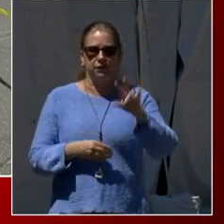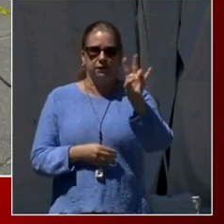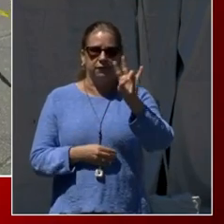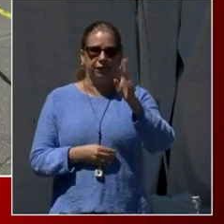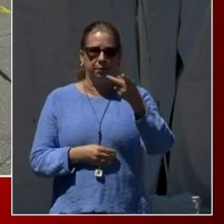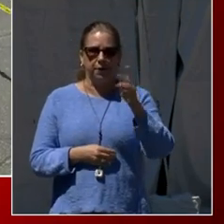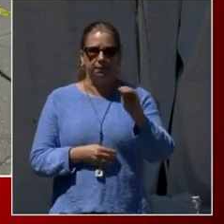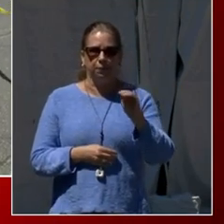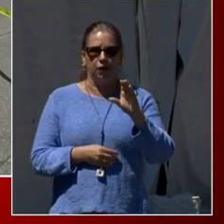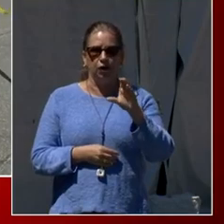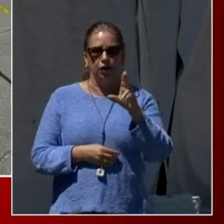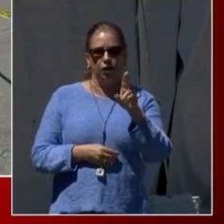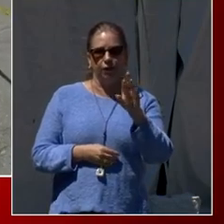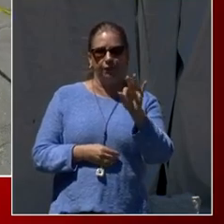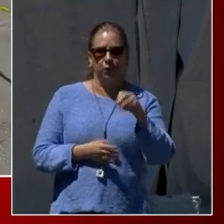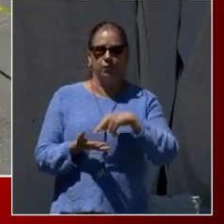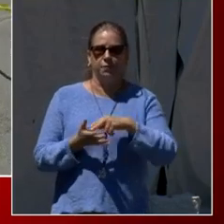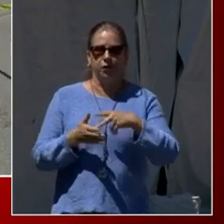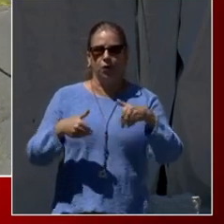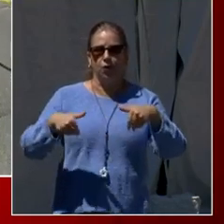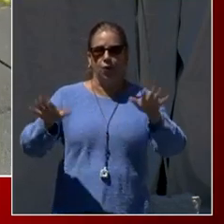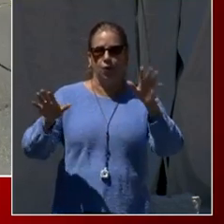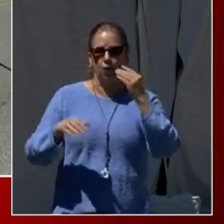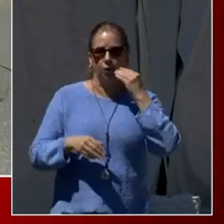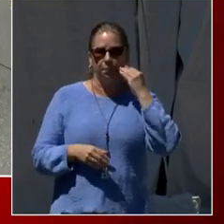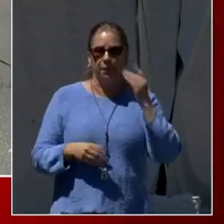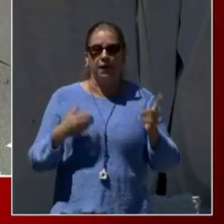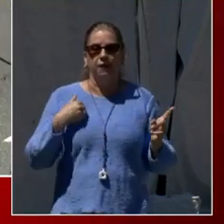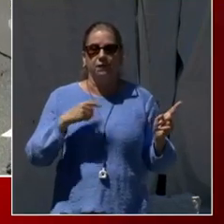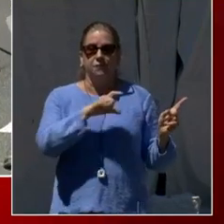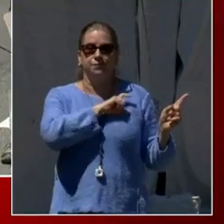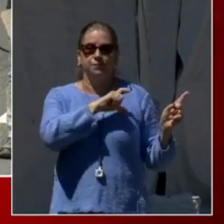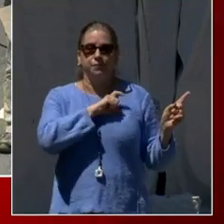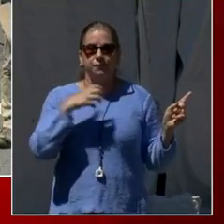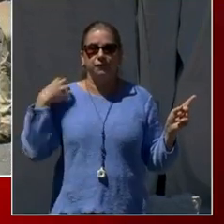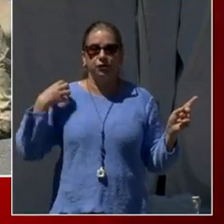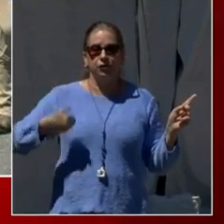Newsom to discuss our